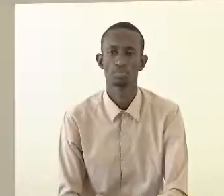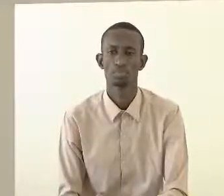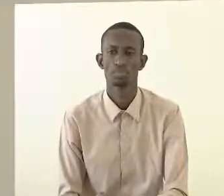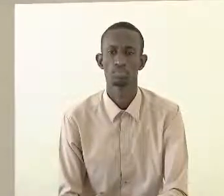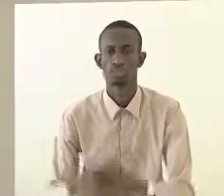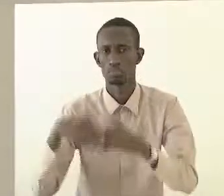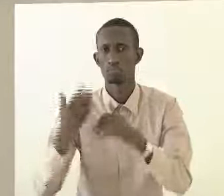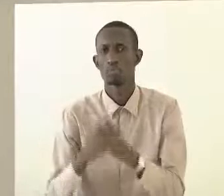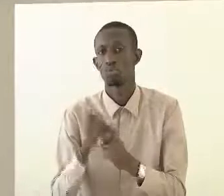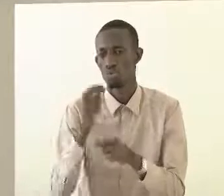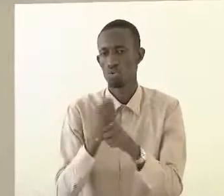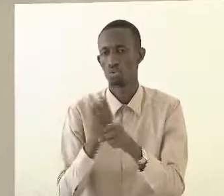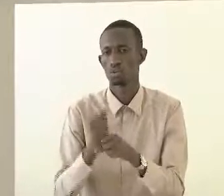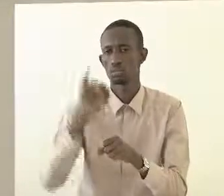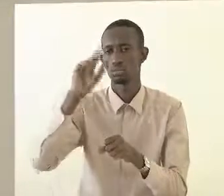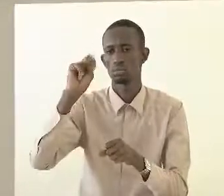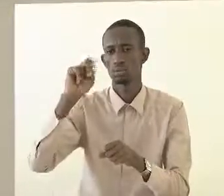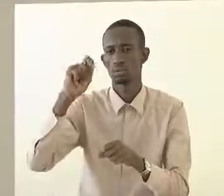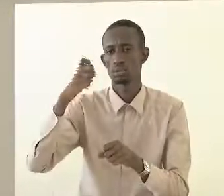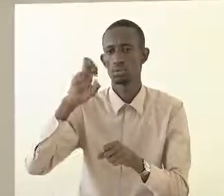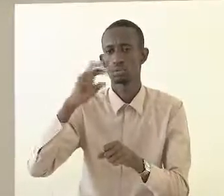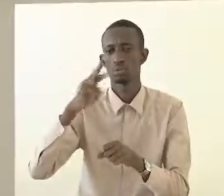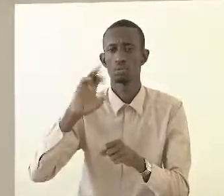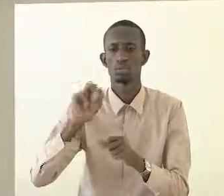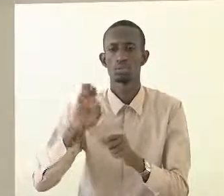Then you integrate